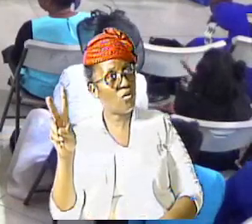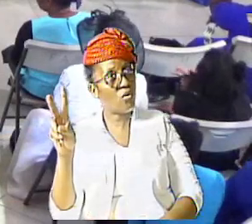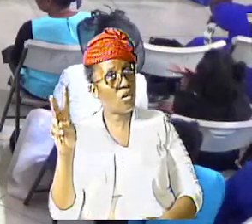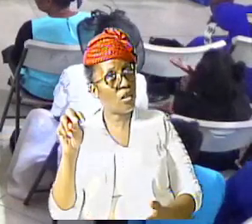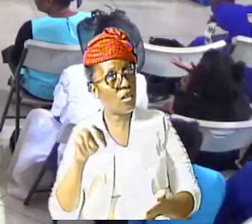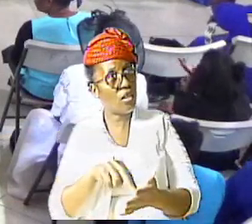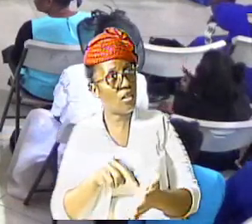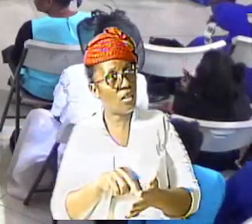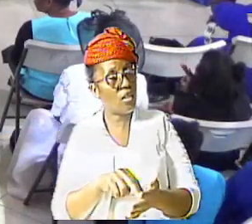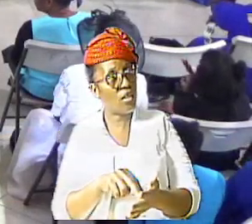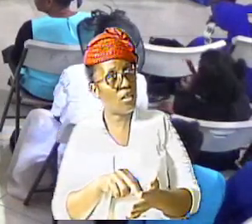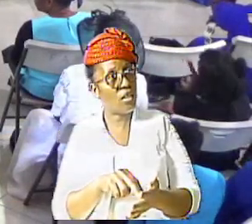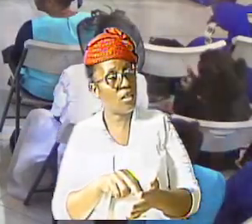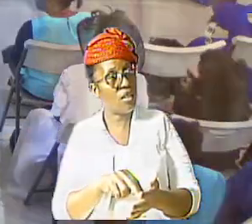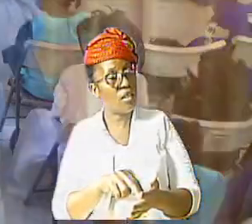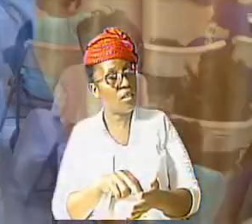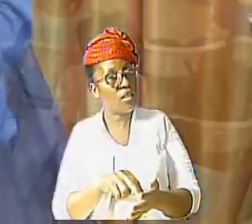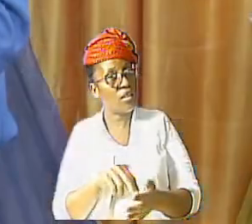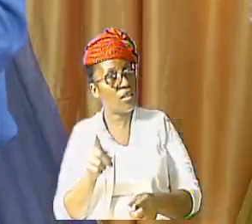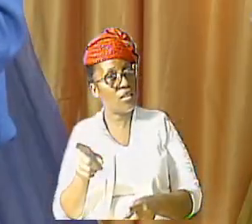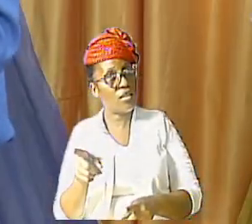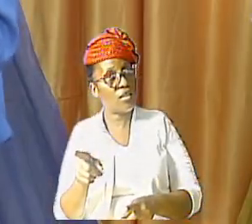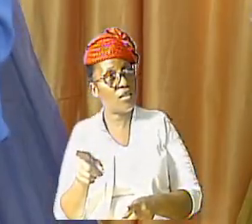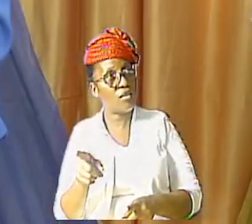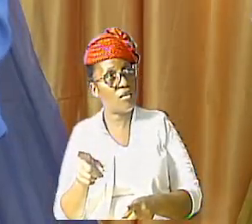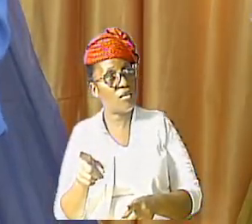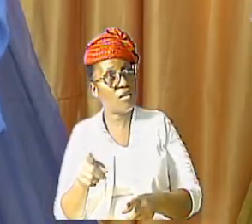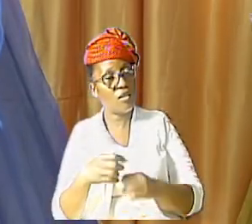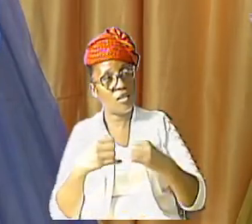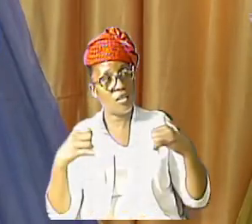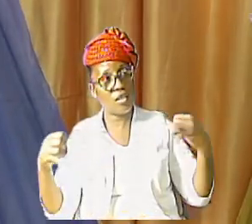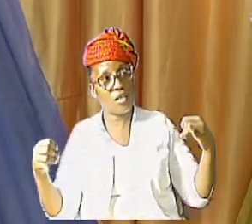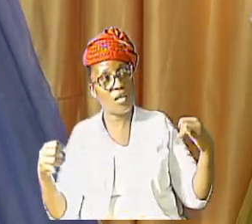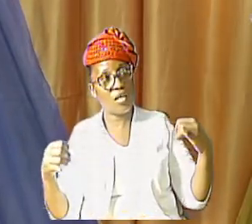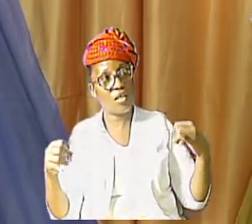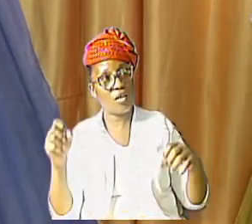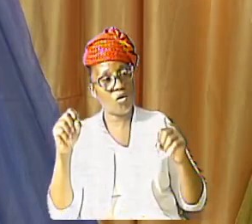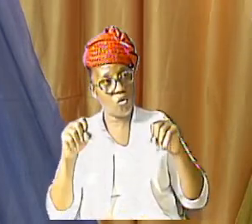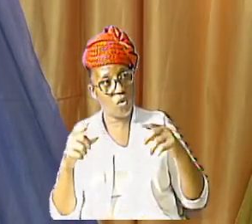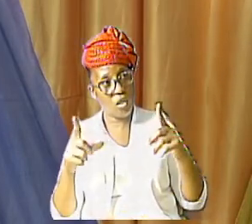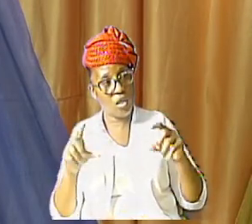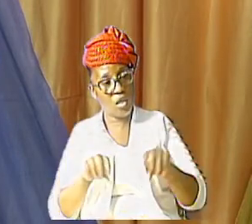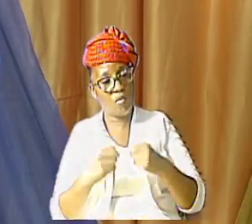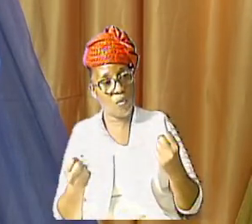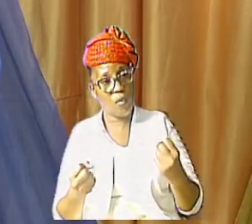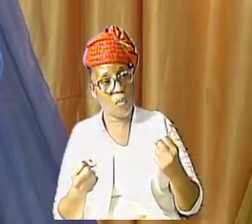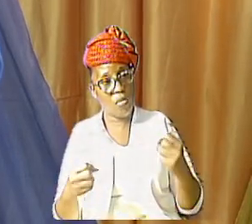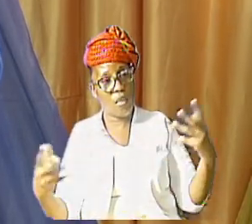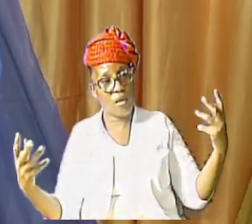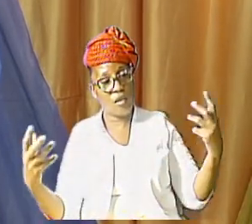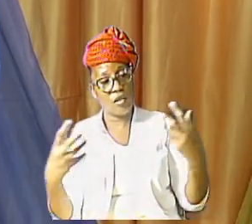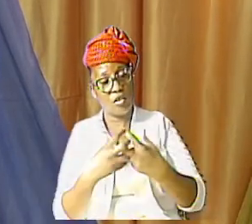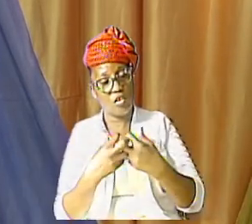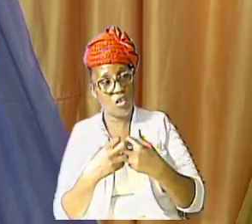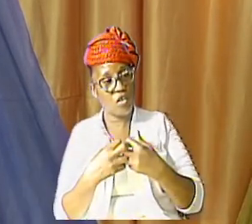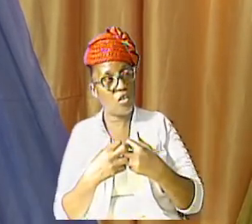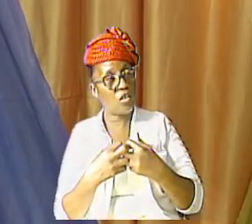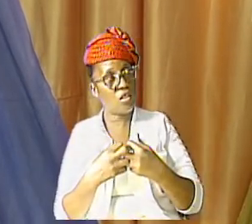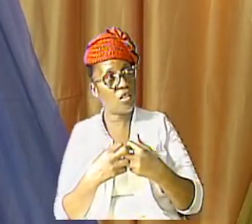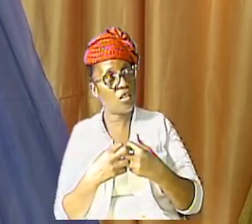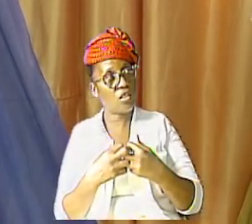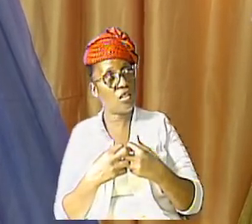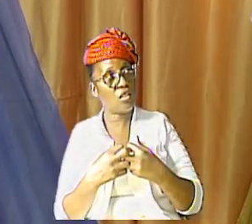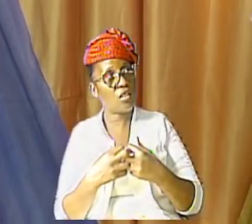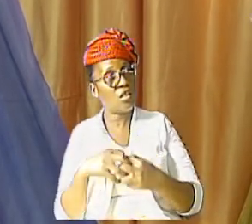And a threshold cord is not quickly broken. So today, join us in highlighting some special